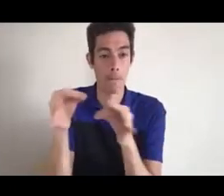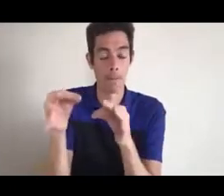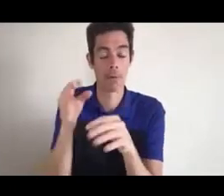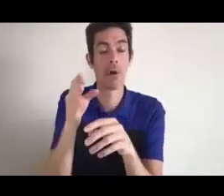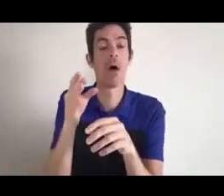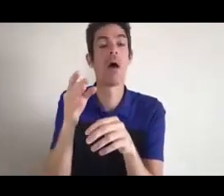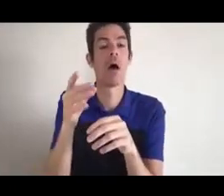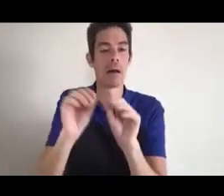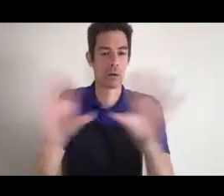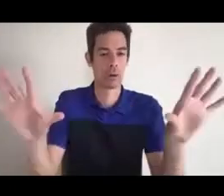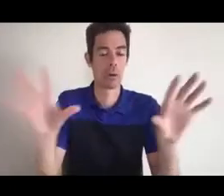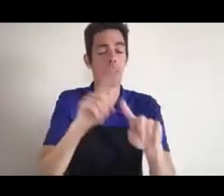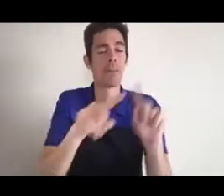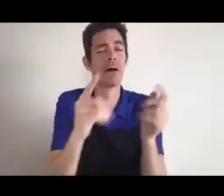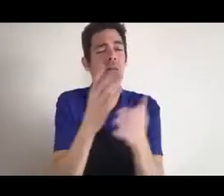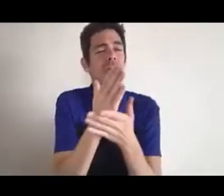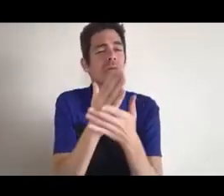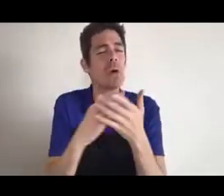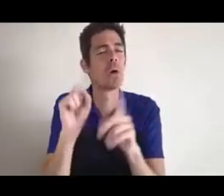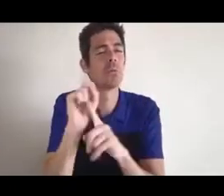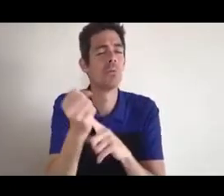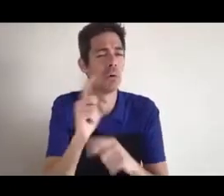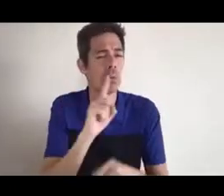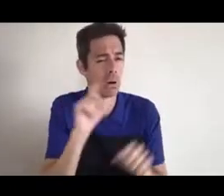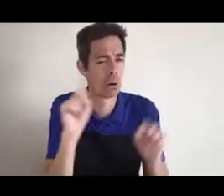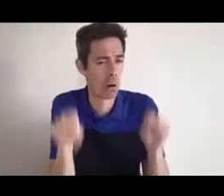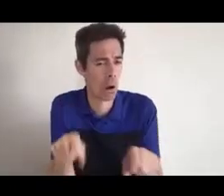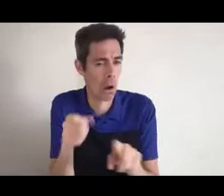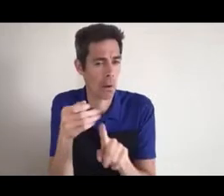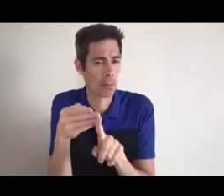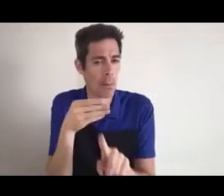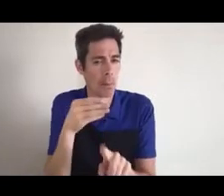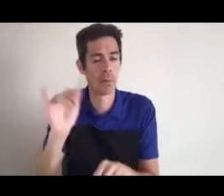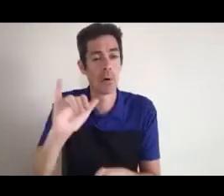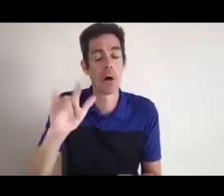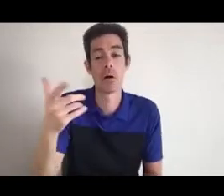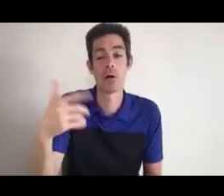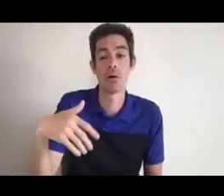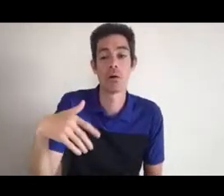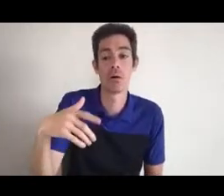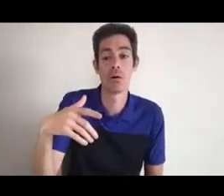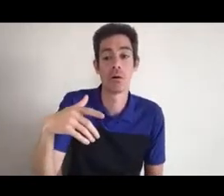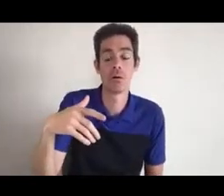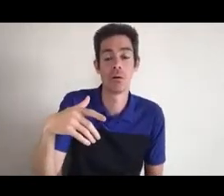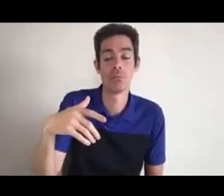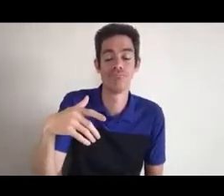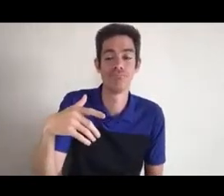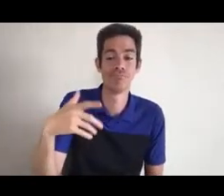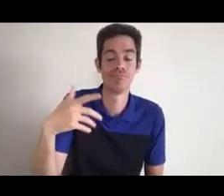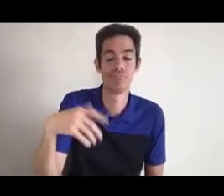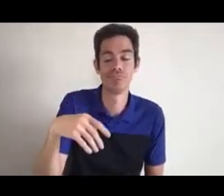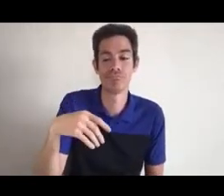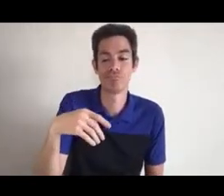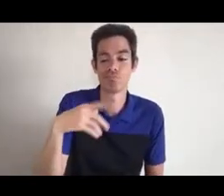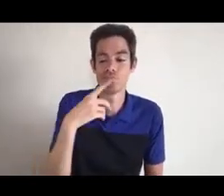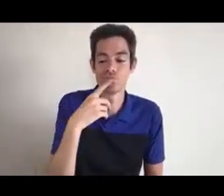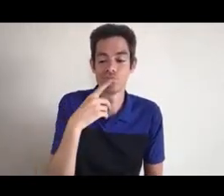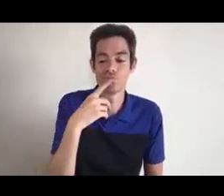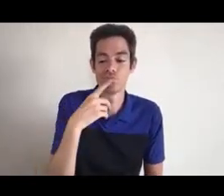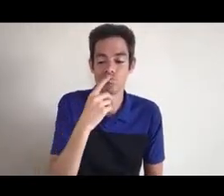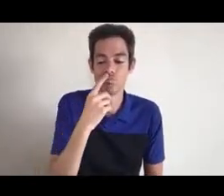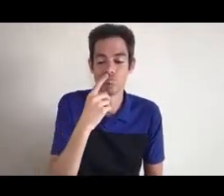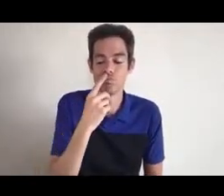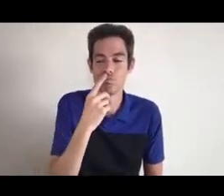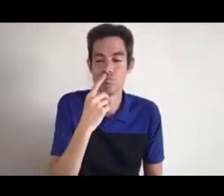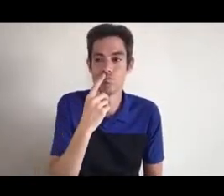it's better to do after to be able to describe. But in some situations, you can put it before. So